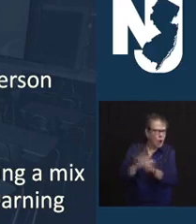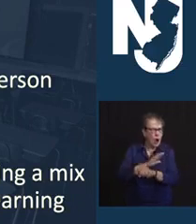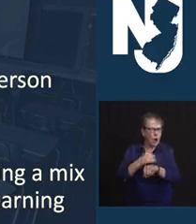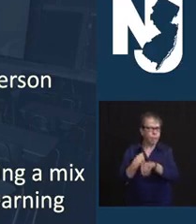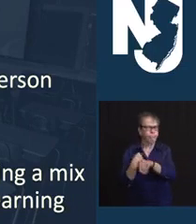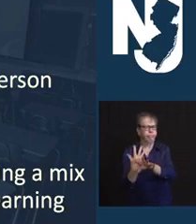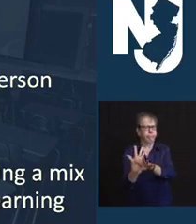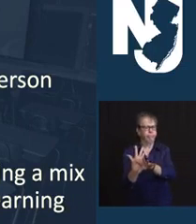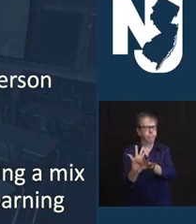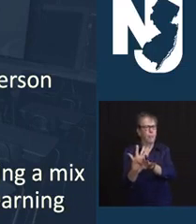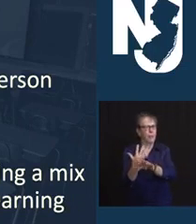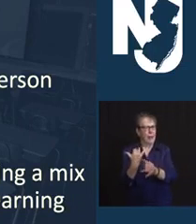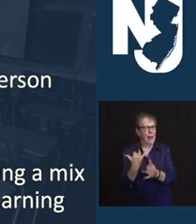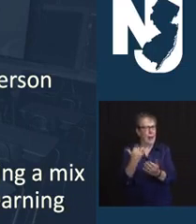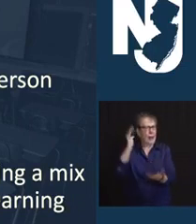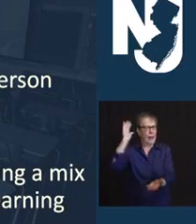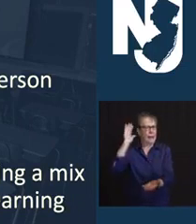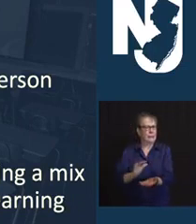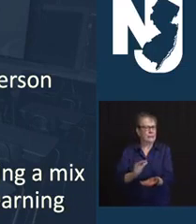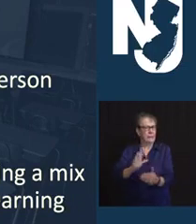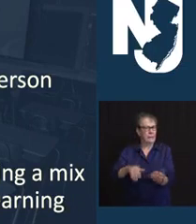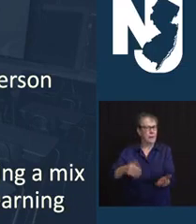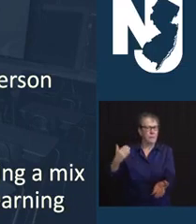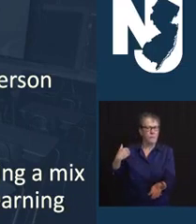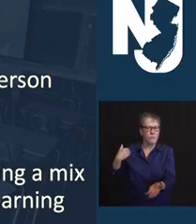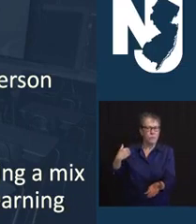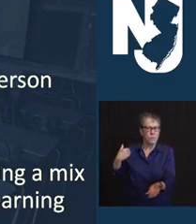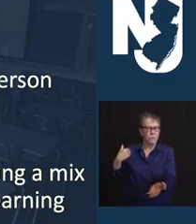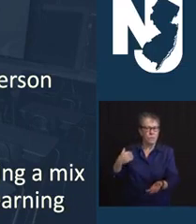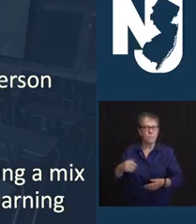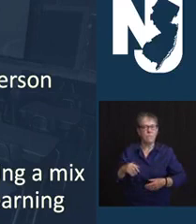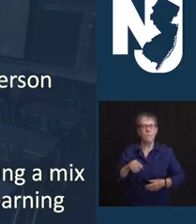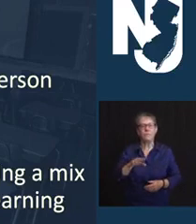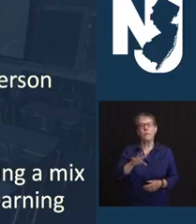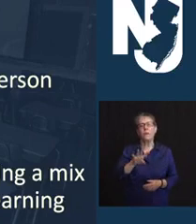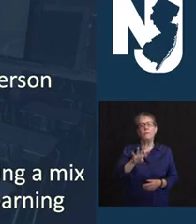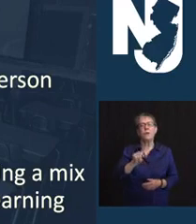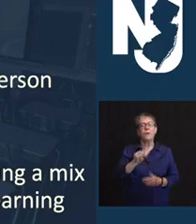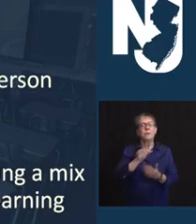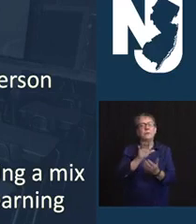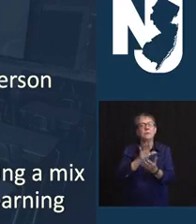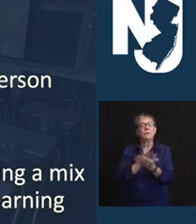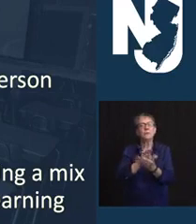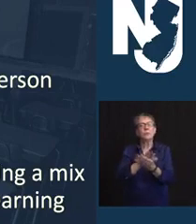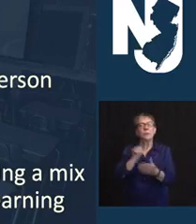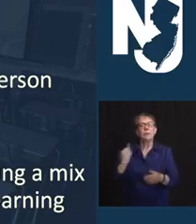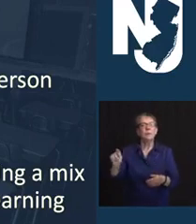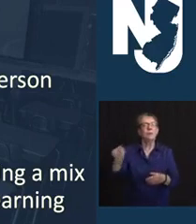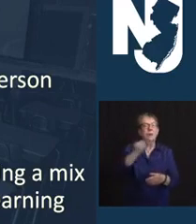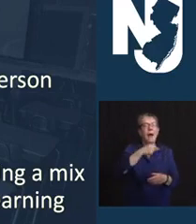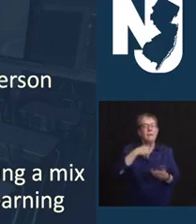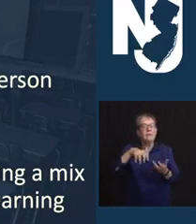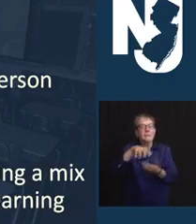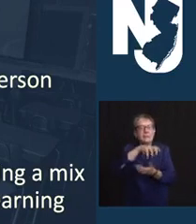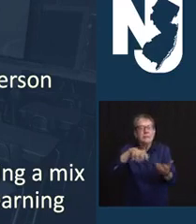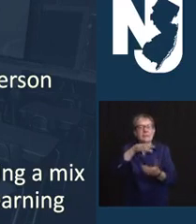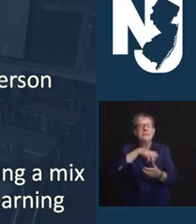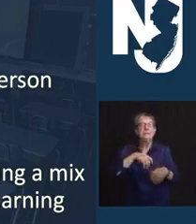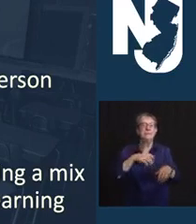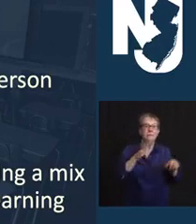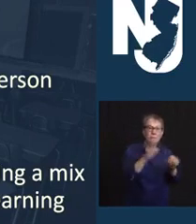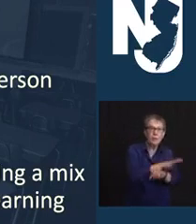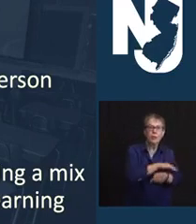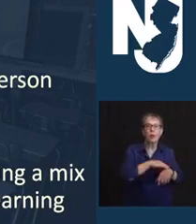of the month. And 41 districts are currently implementing a mix of all remote, in-person, or hybrid learning